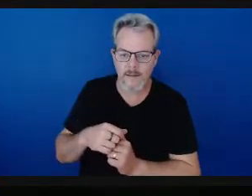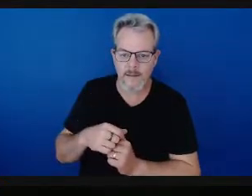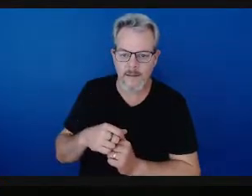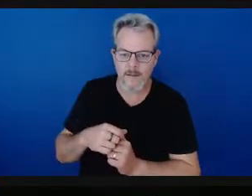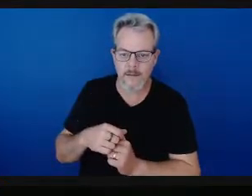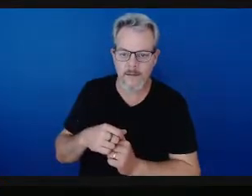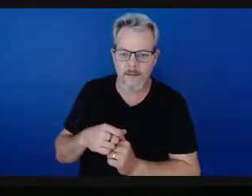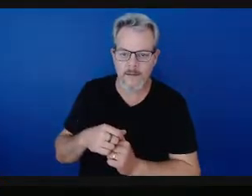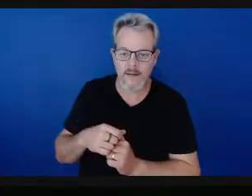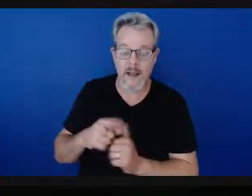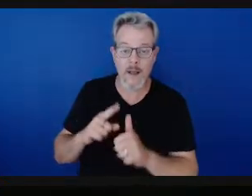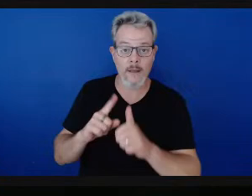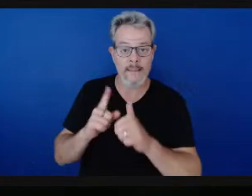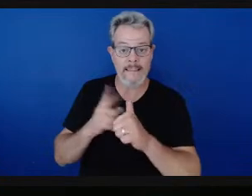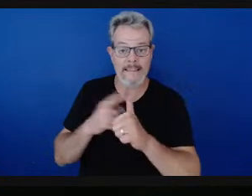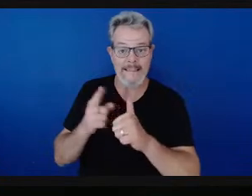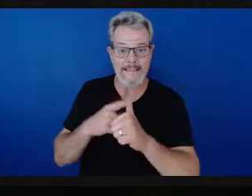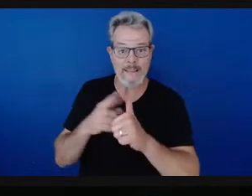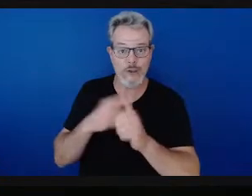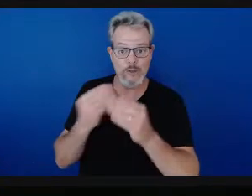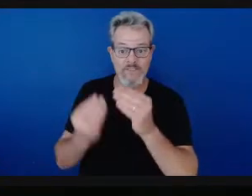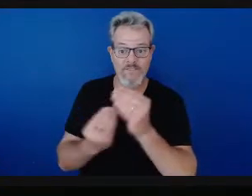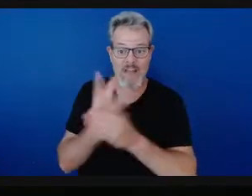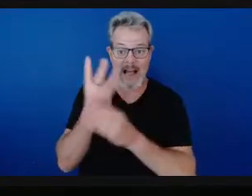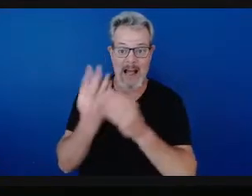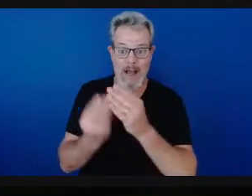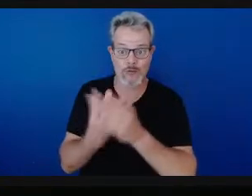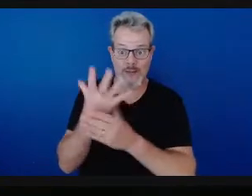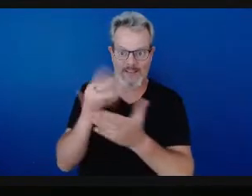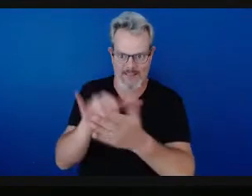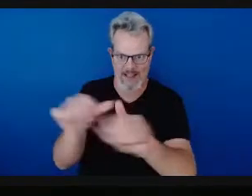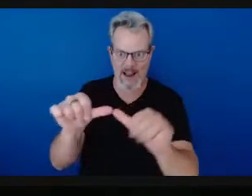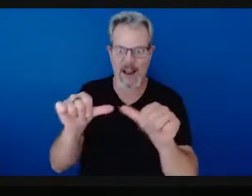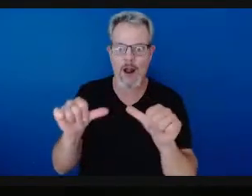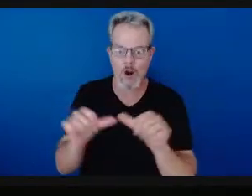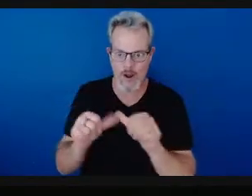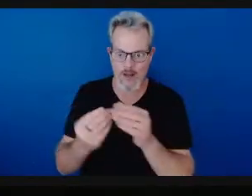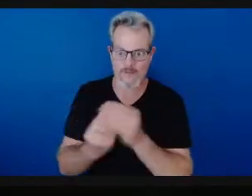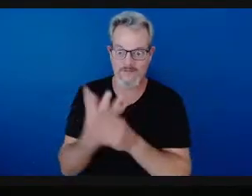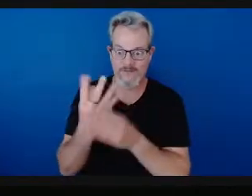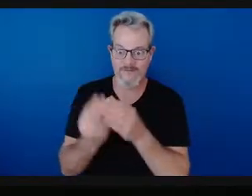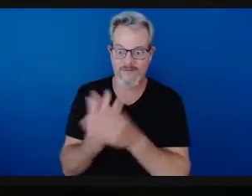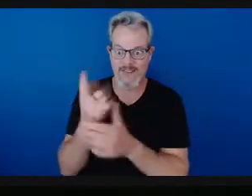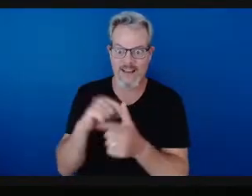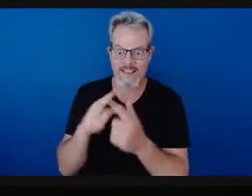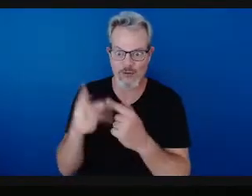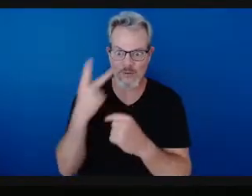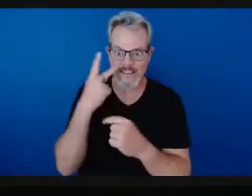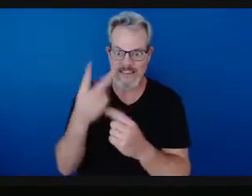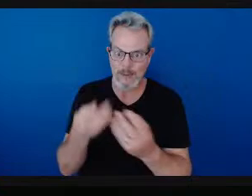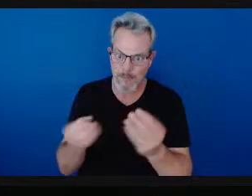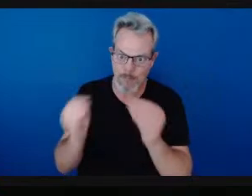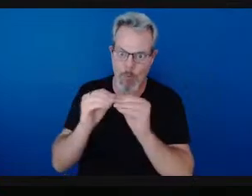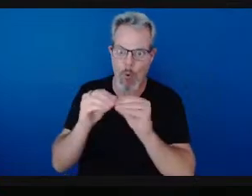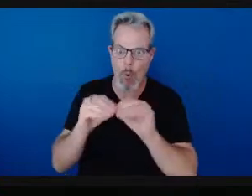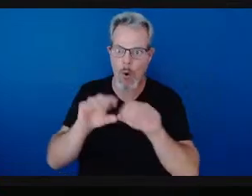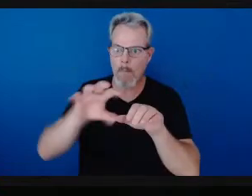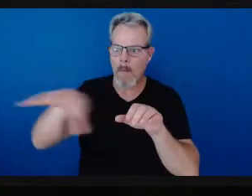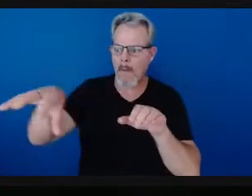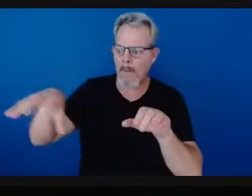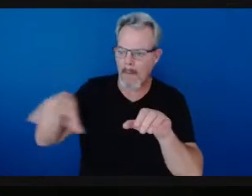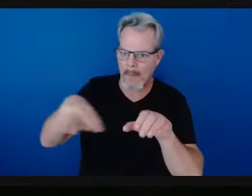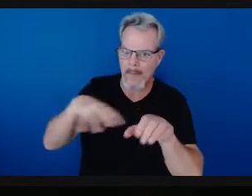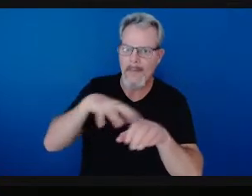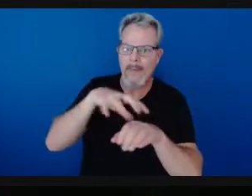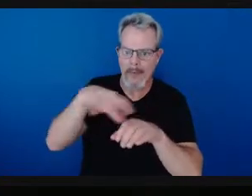the initial fountain pops up right through there. Then you actually have an upwelling pop up right through here off to the side. And